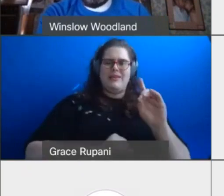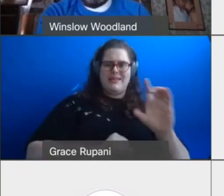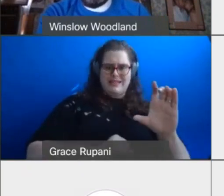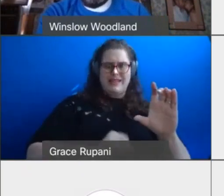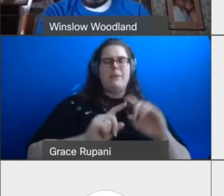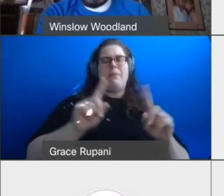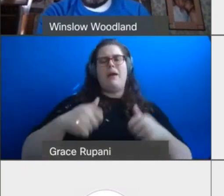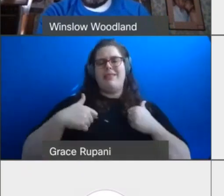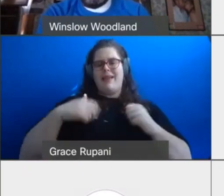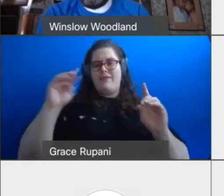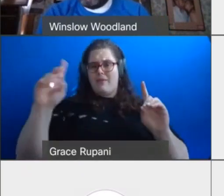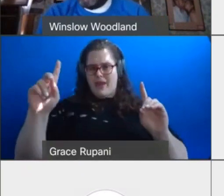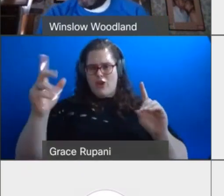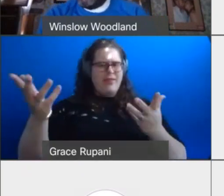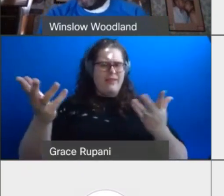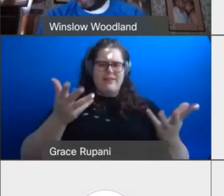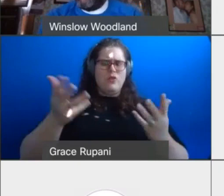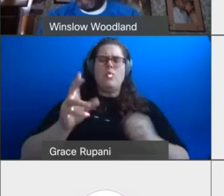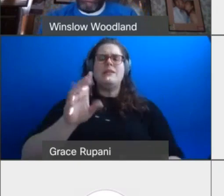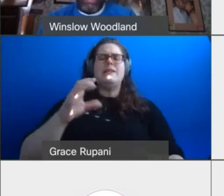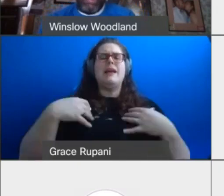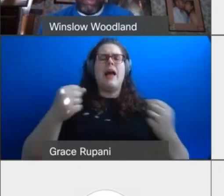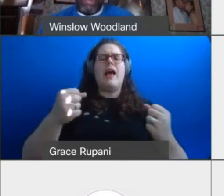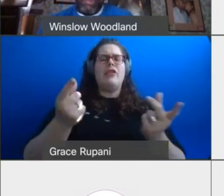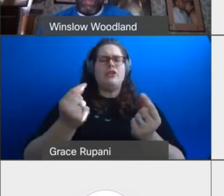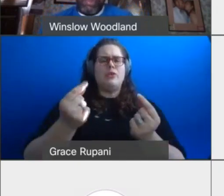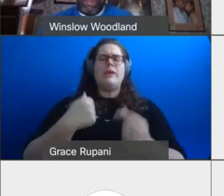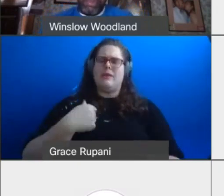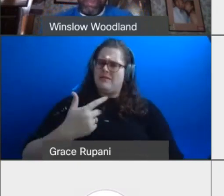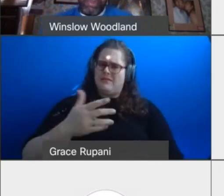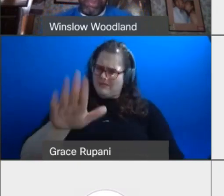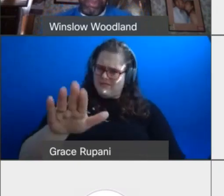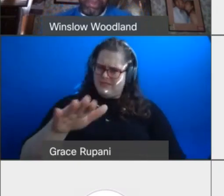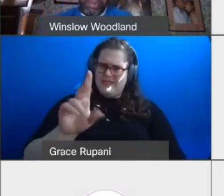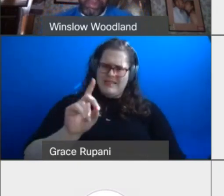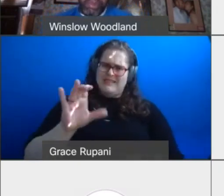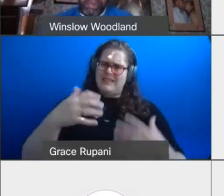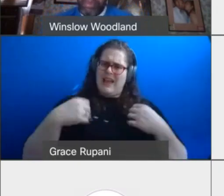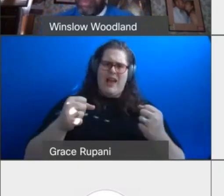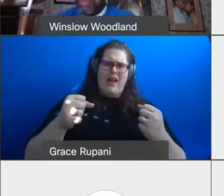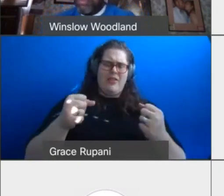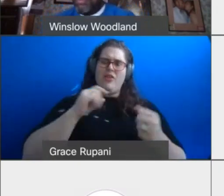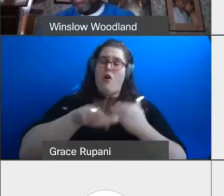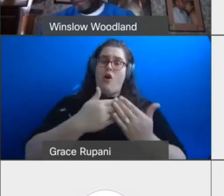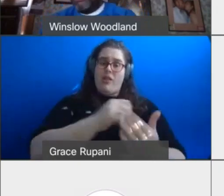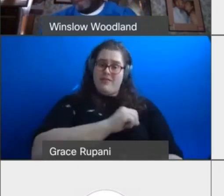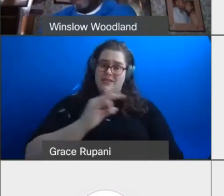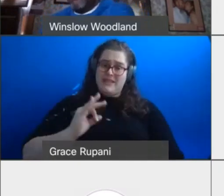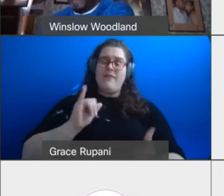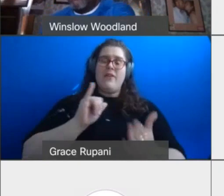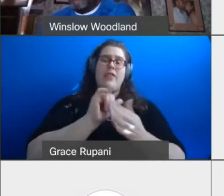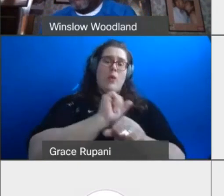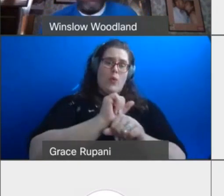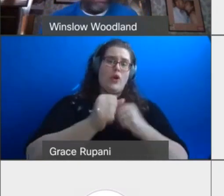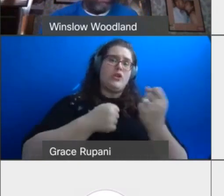What is DC Health doing to take this into consideration? DC Health has allowed all of our staff who work supporting